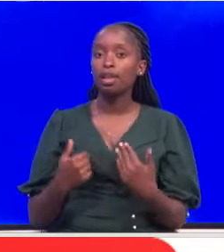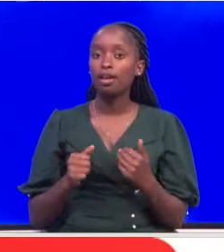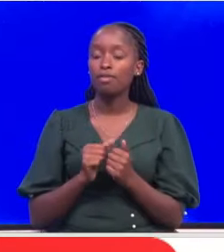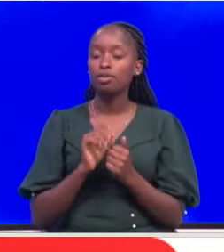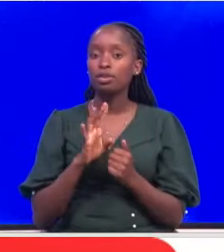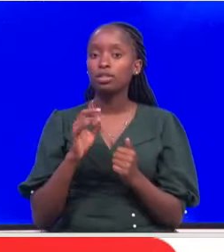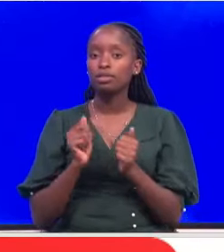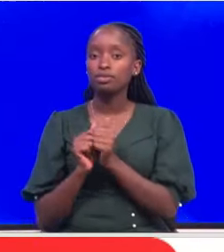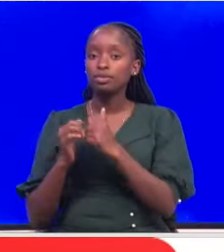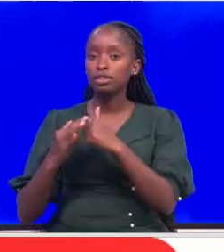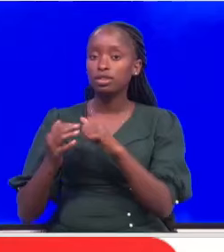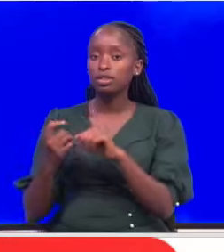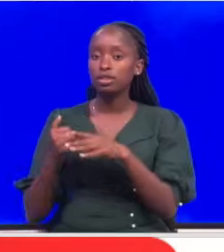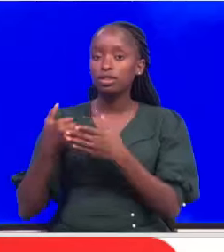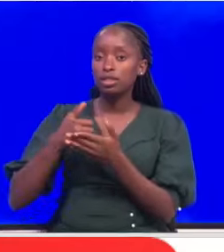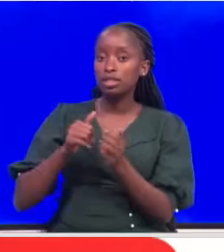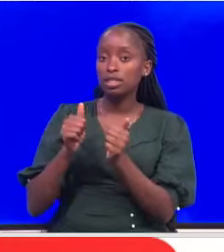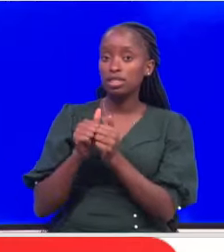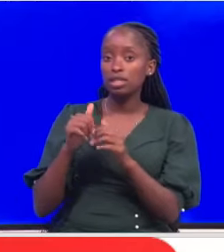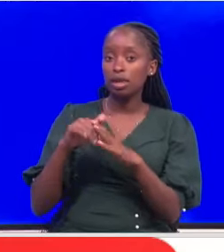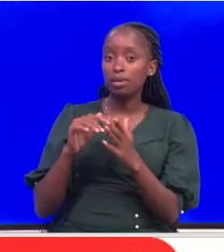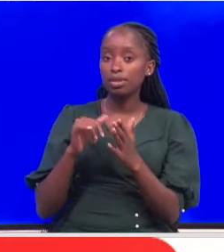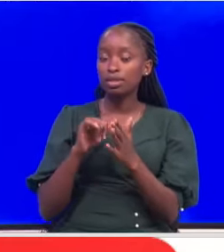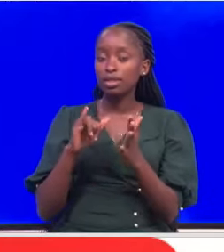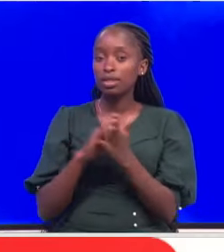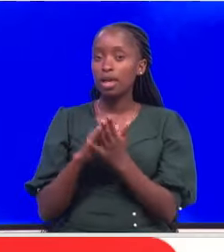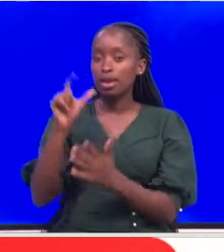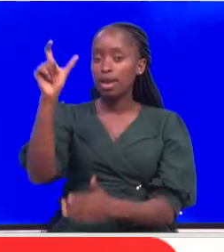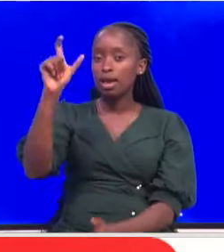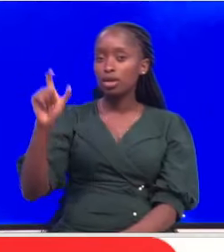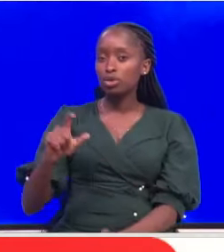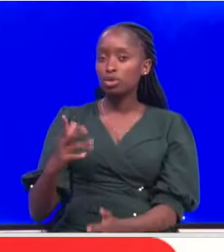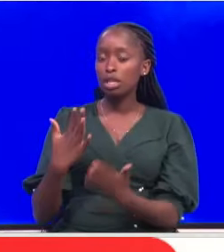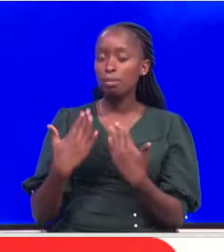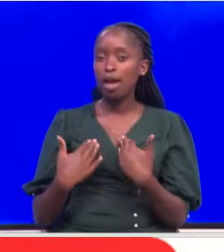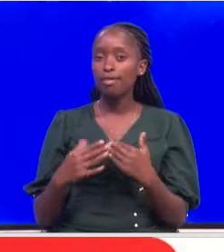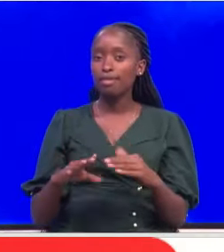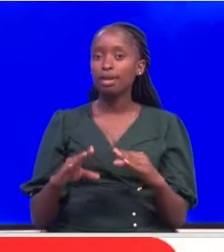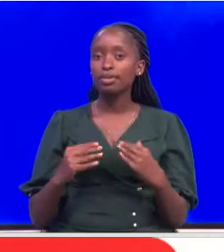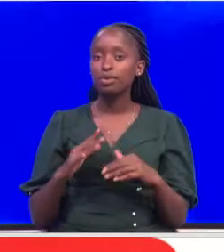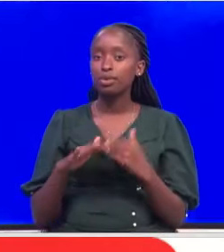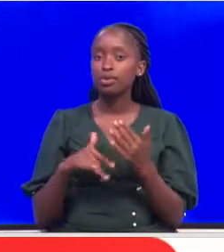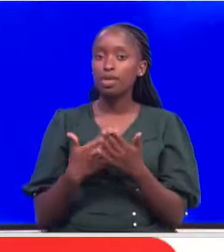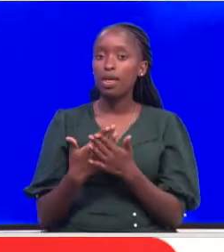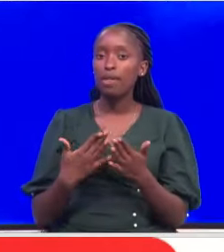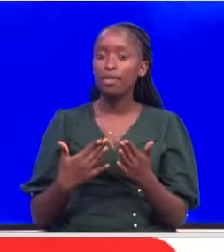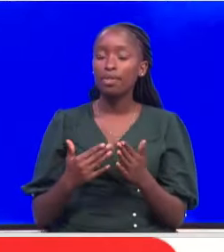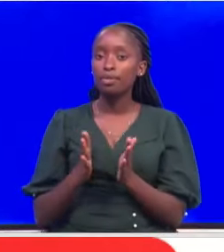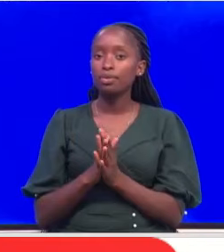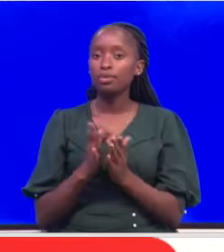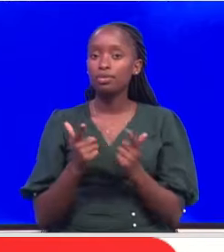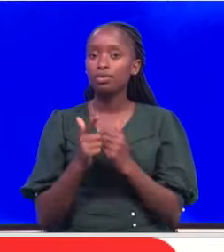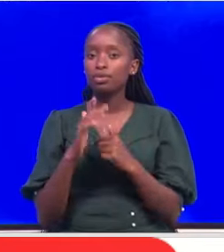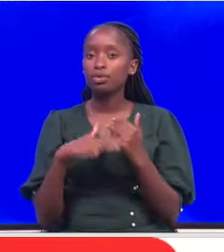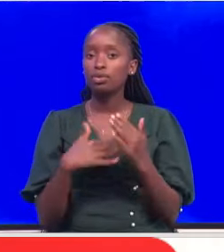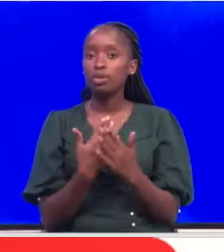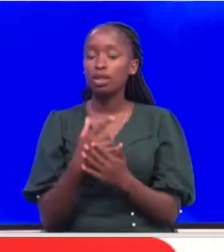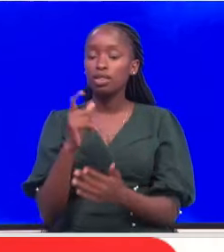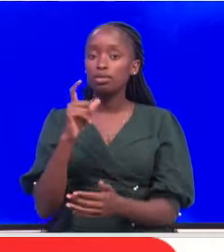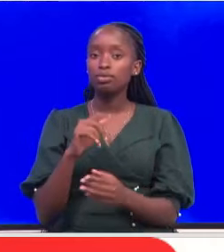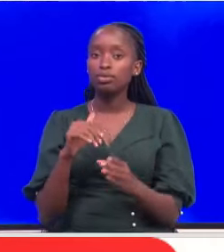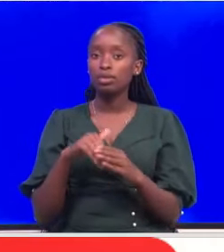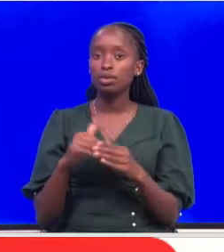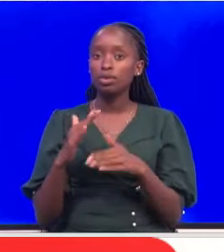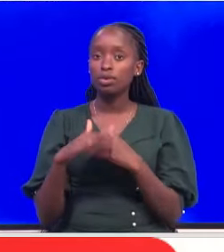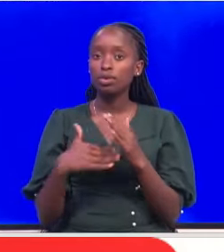10 from outside the Western region, as it adopts a new approach in its quest to spread to other regions across the country and